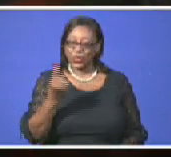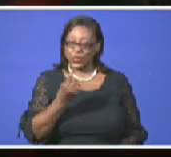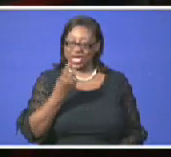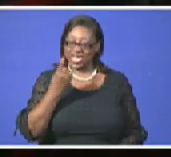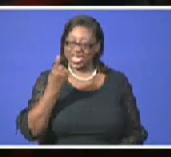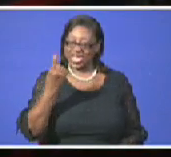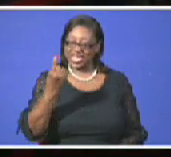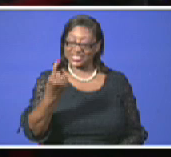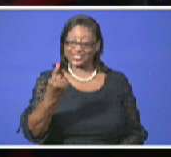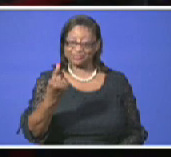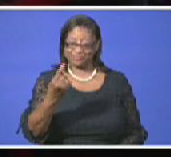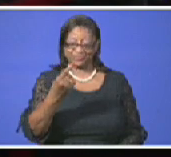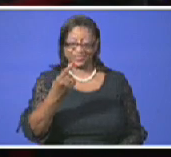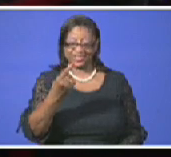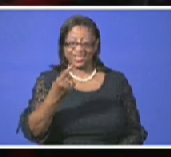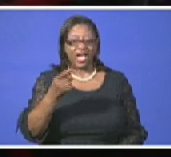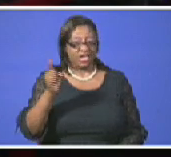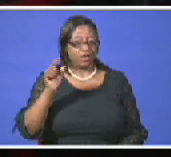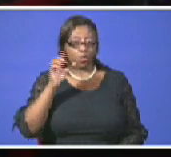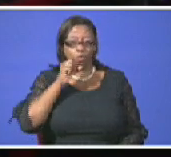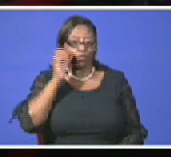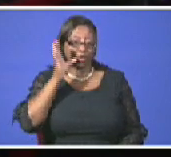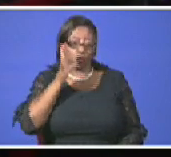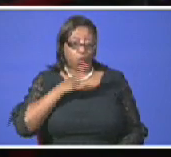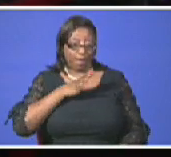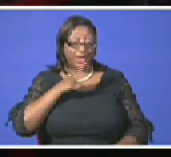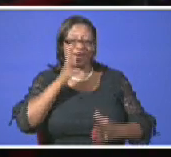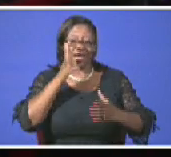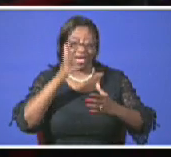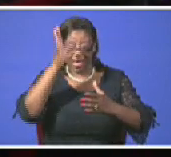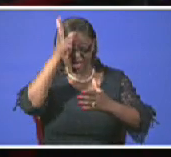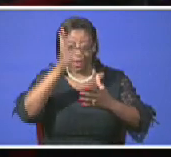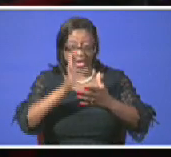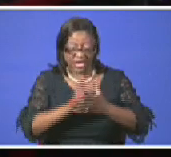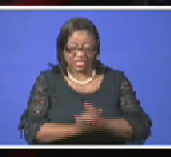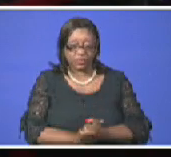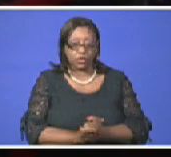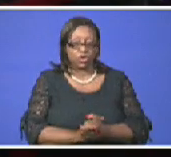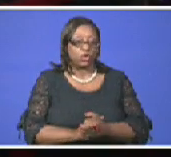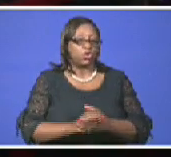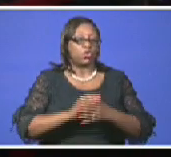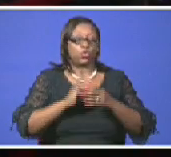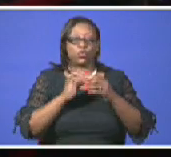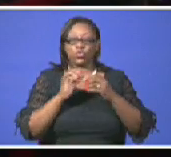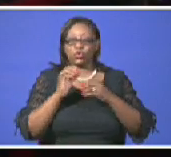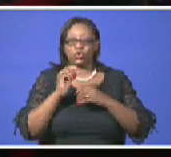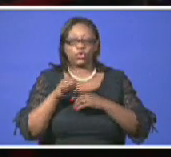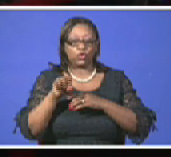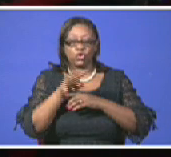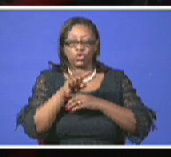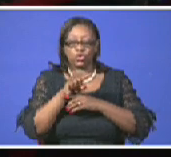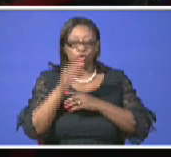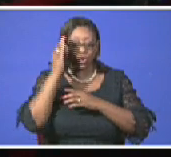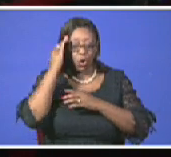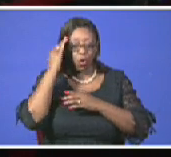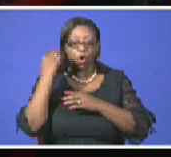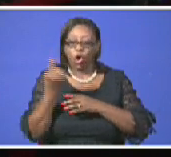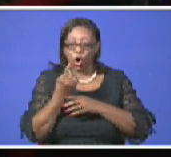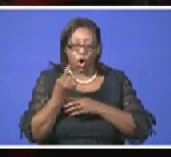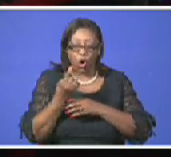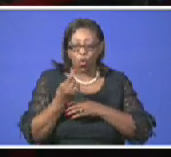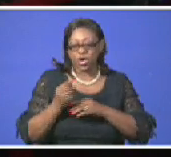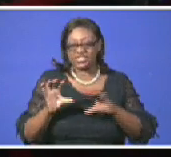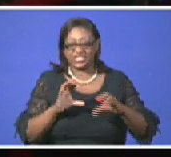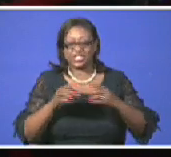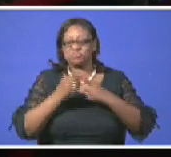He was very, I would say, original in his approach on Valentine. He did very special things for, took a ride in horse